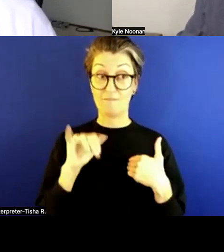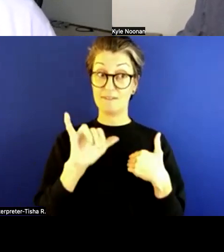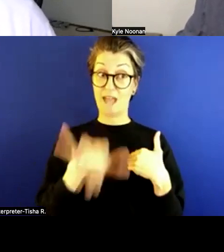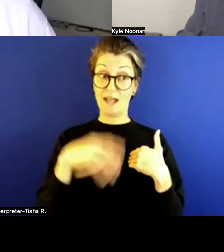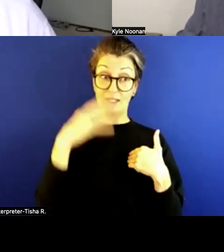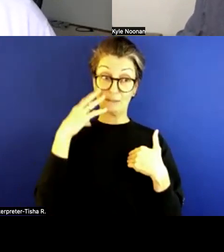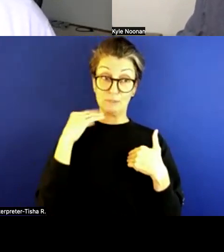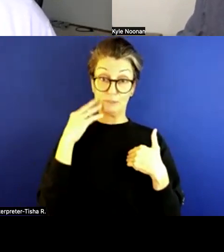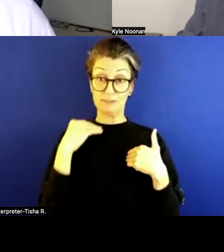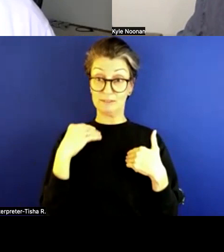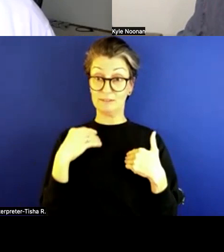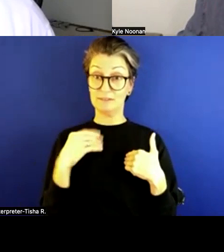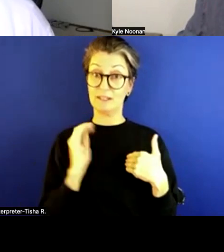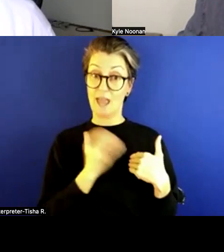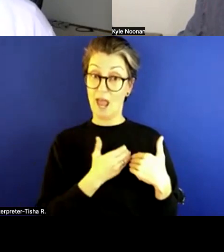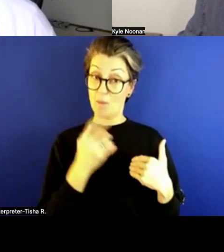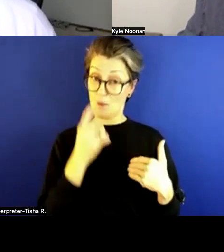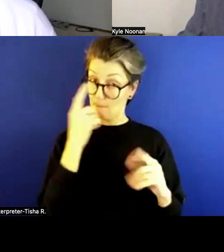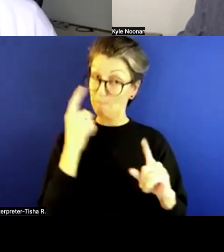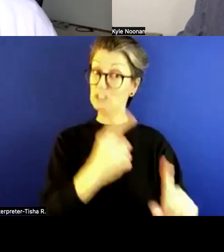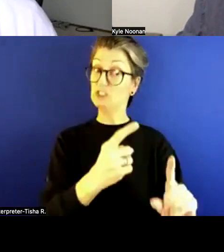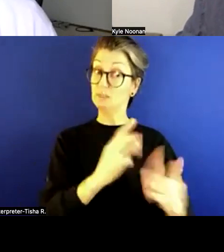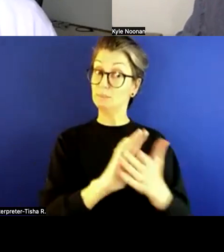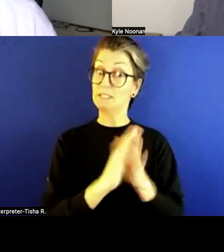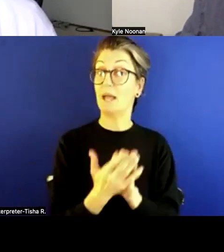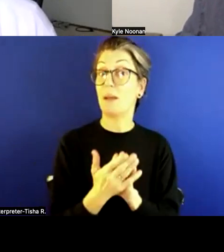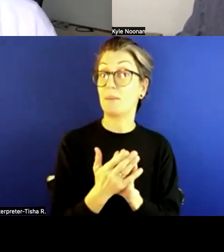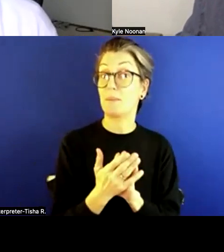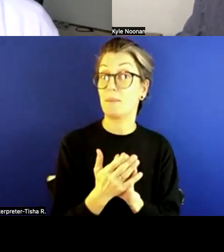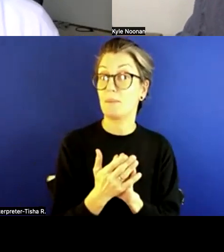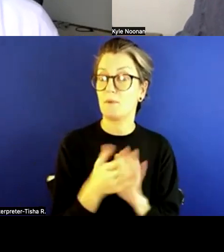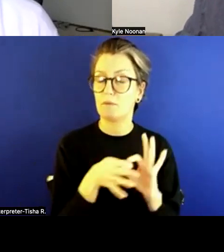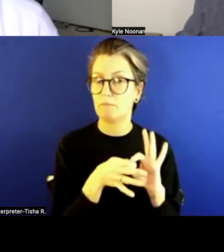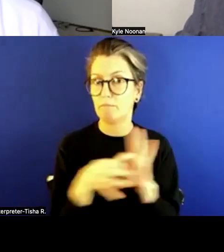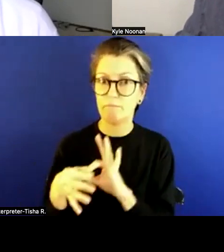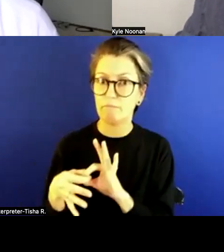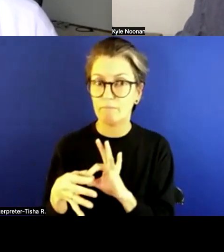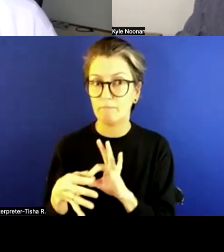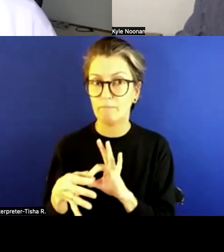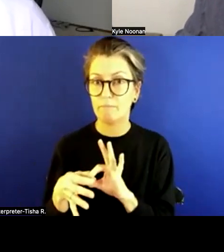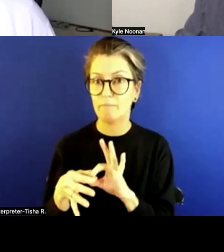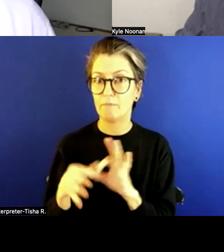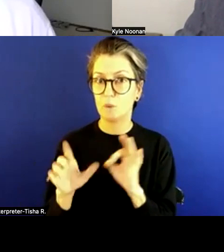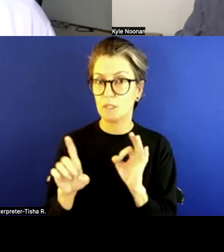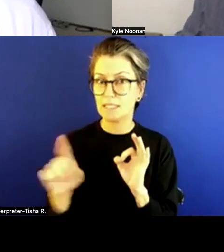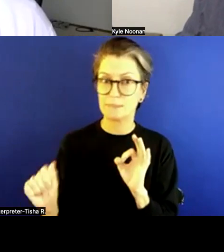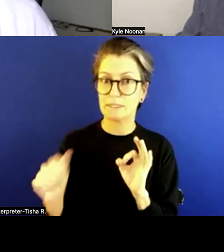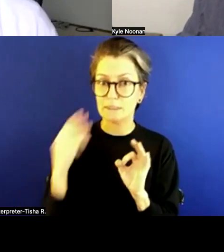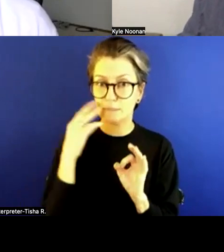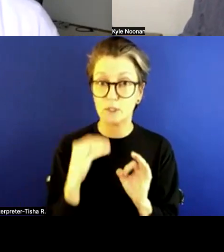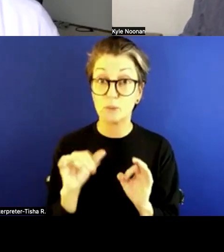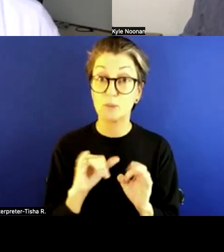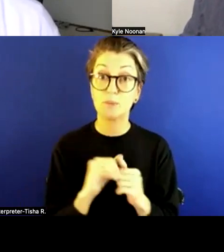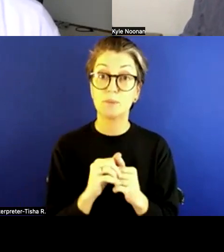experience, that our mission became very tied into that disability experience and that